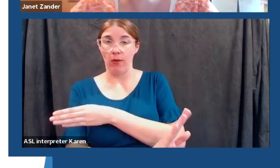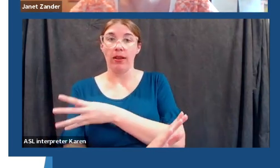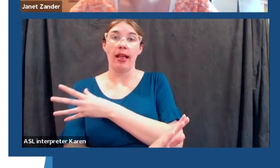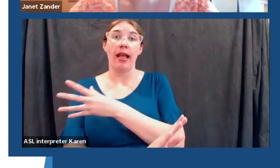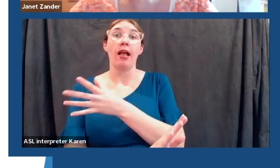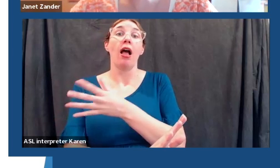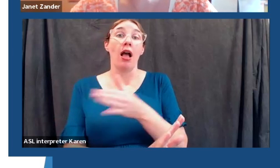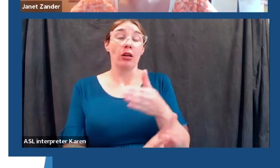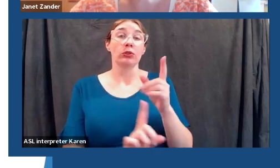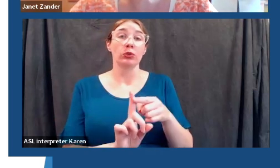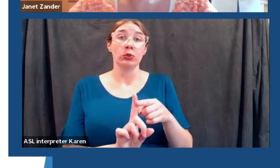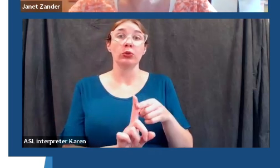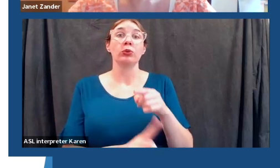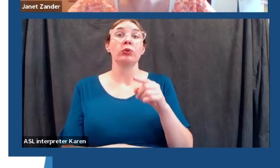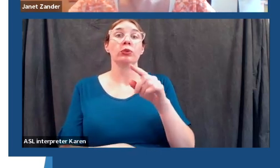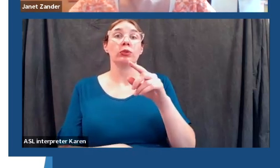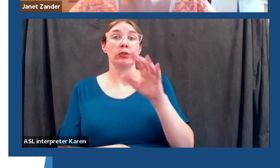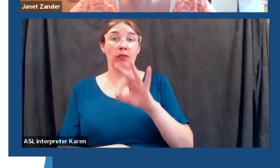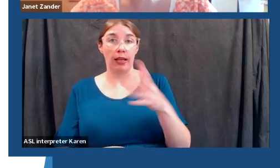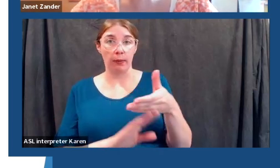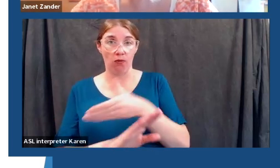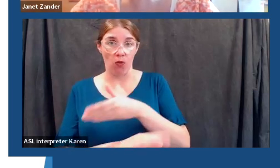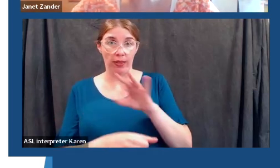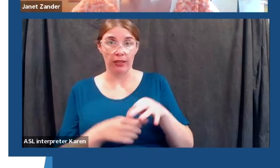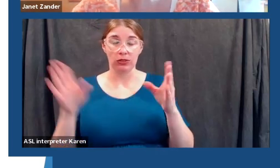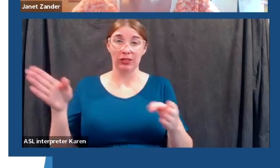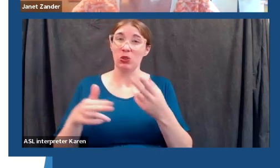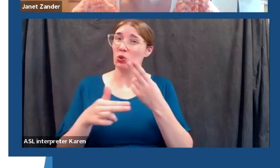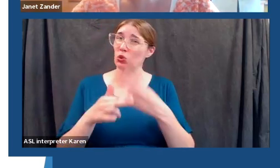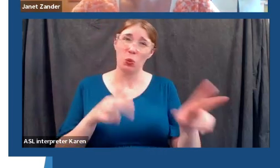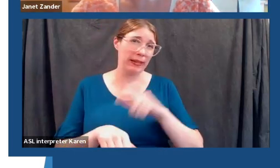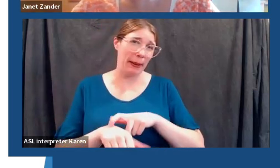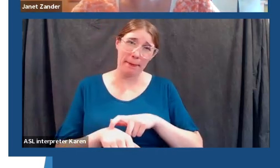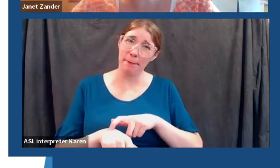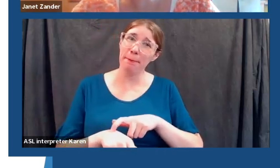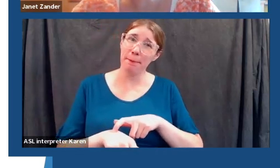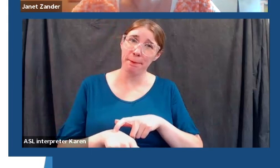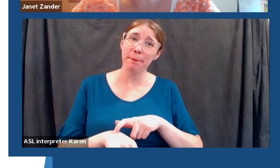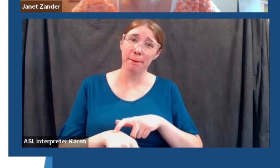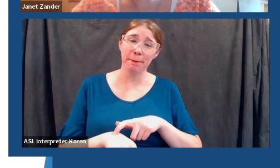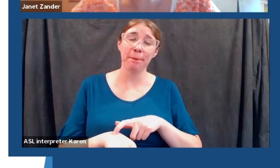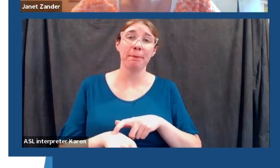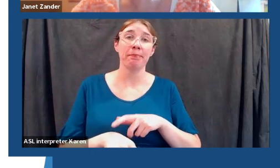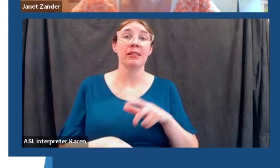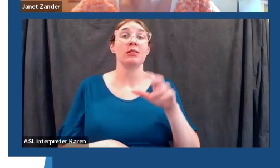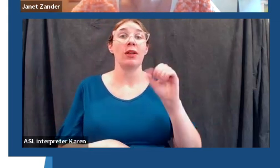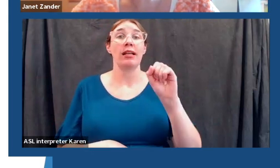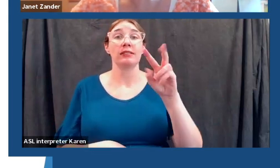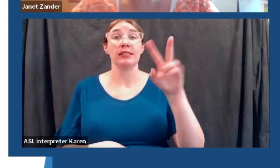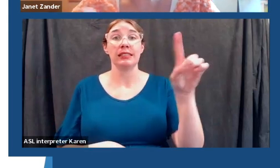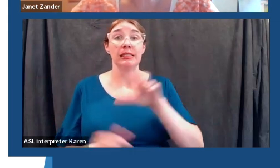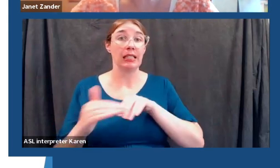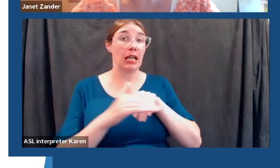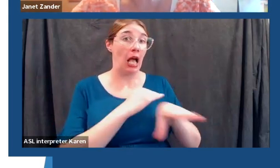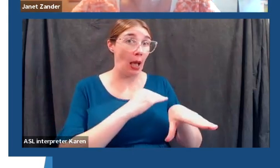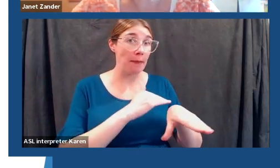election day. So we're really talking about a very short period of time that these special voting deputies come in, and